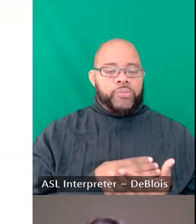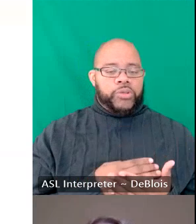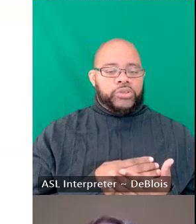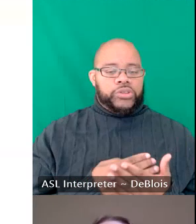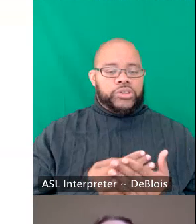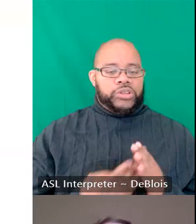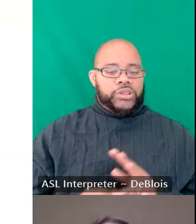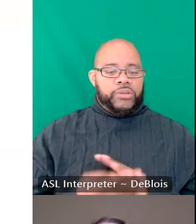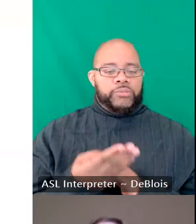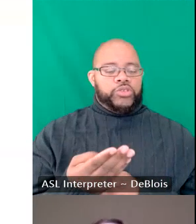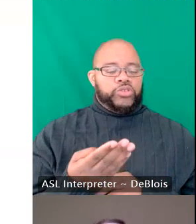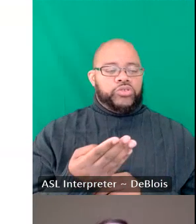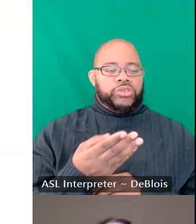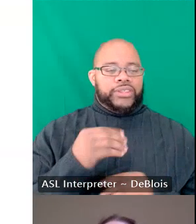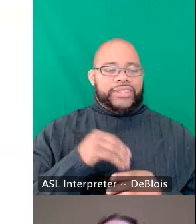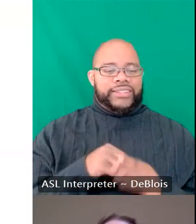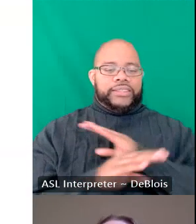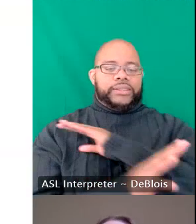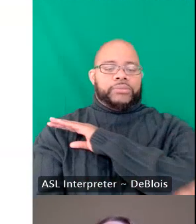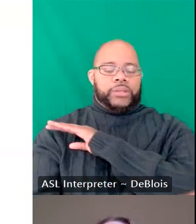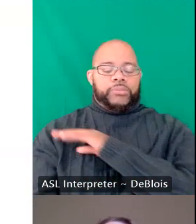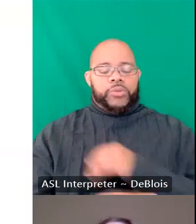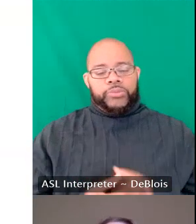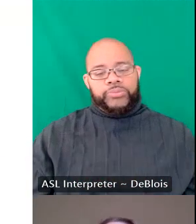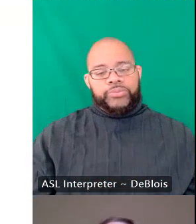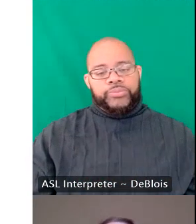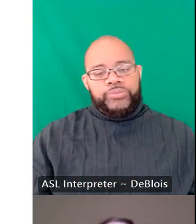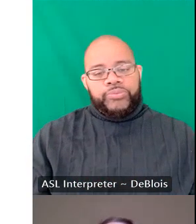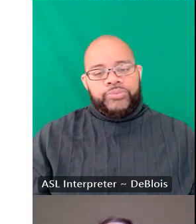submission in September.